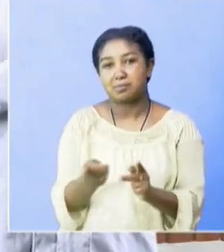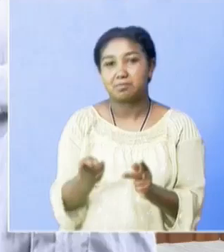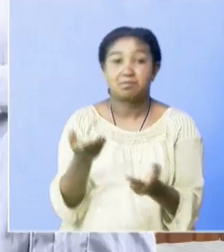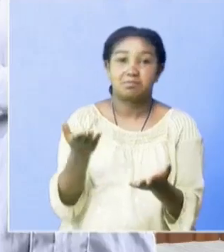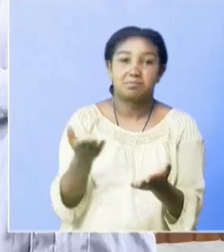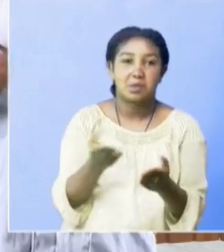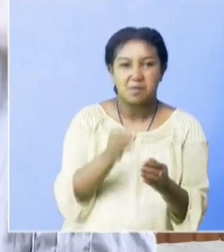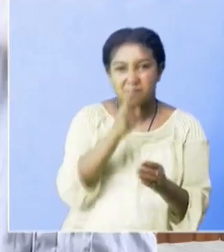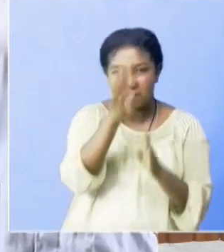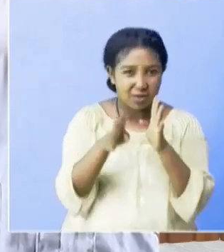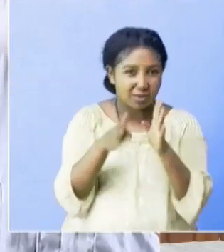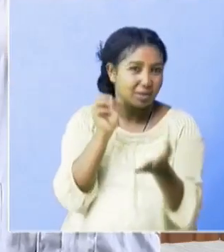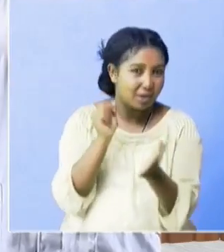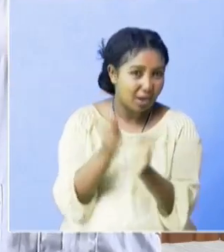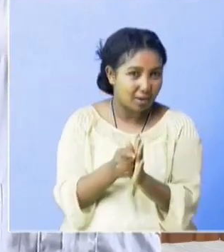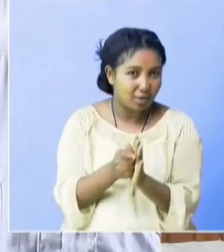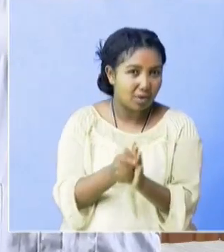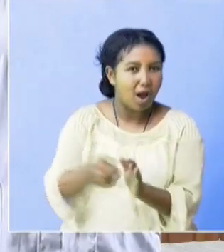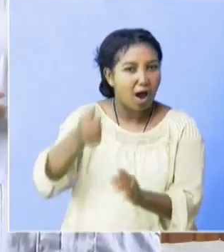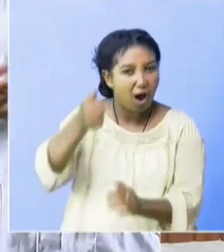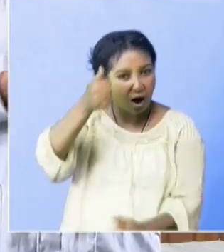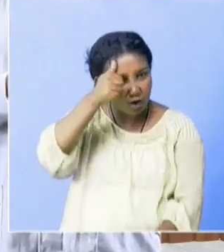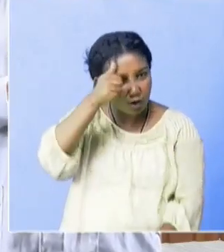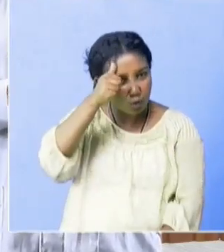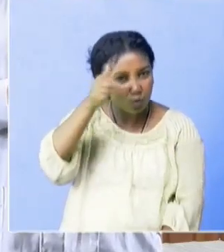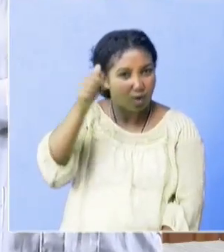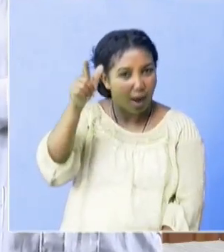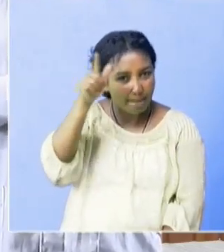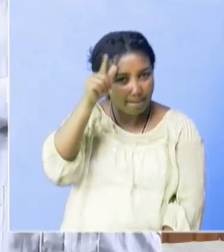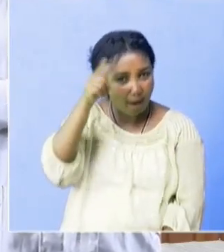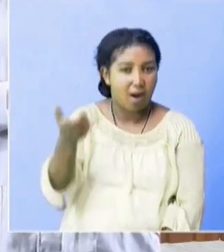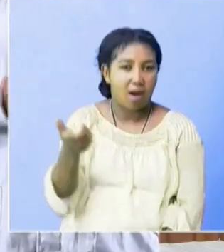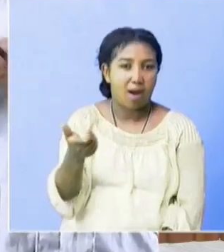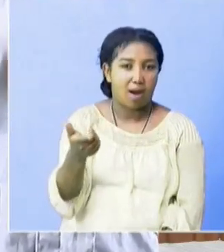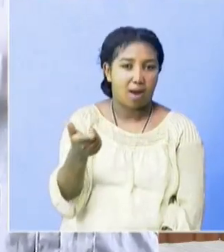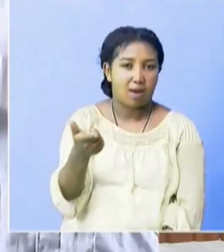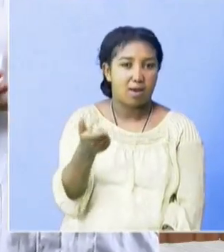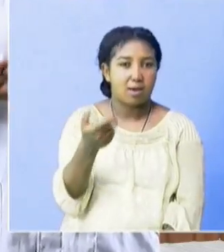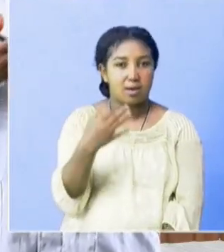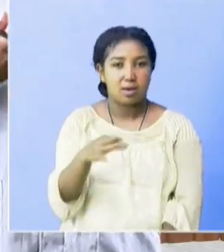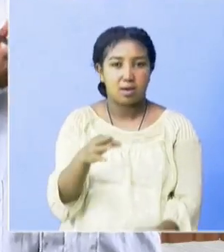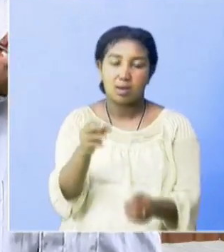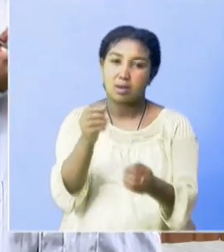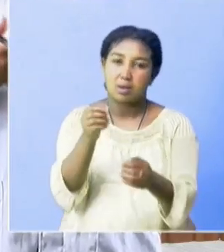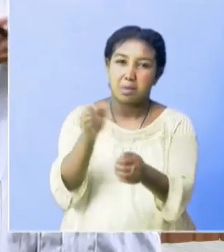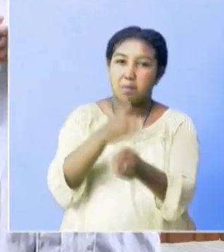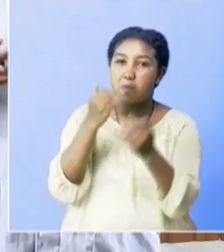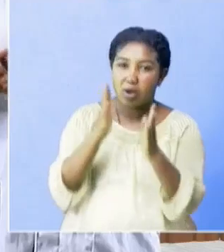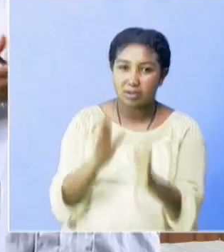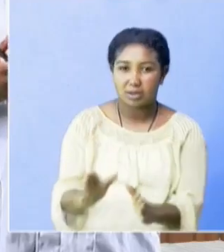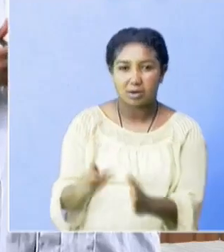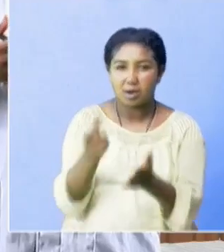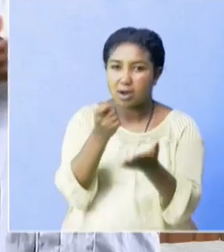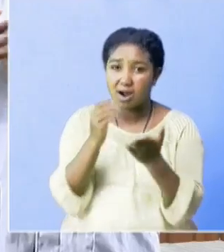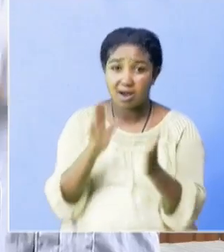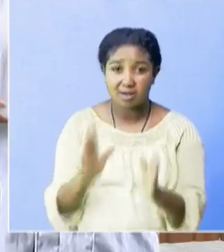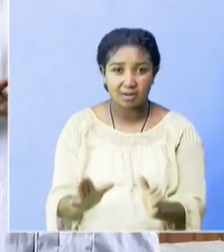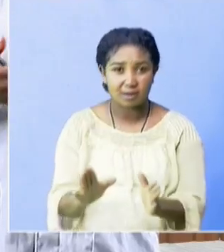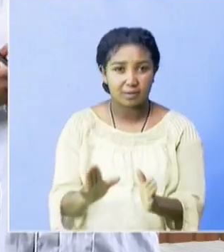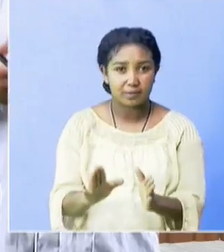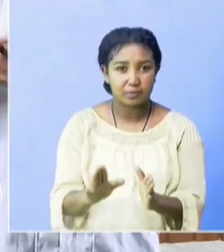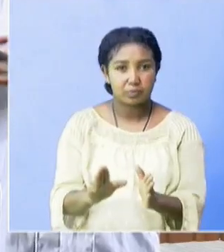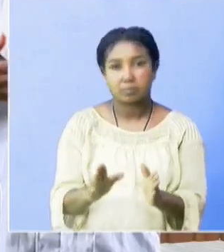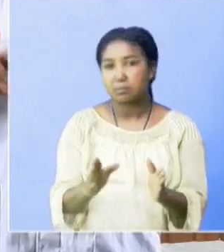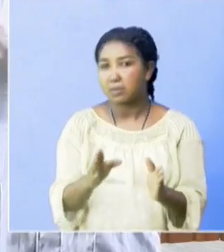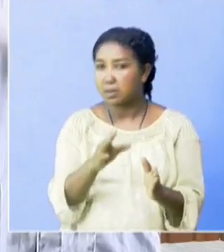maybe scientists like Aklilu Lamma, and poeter, and also writer, and